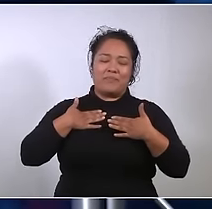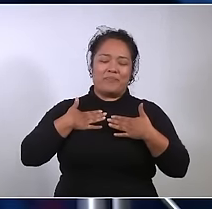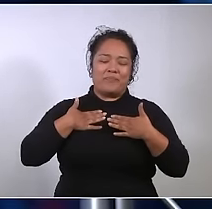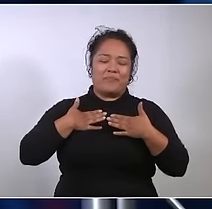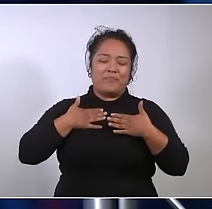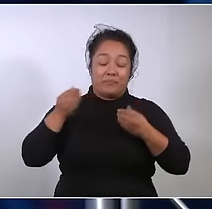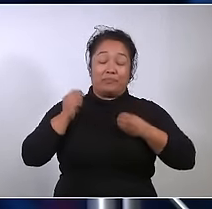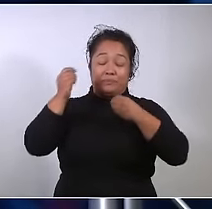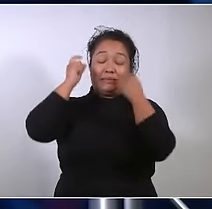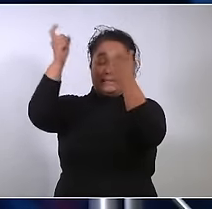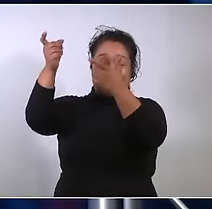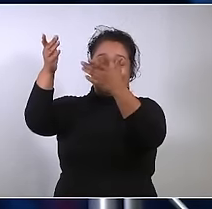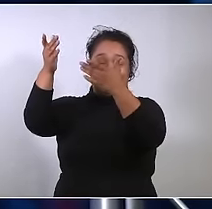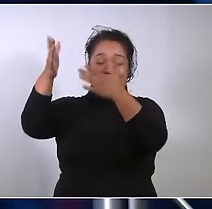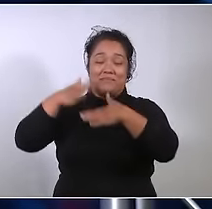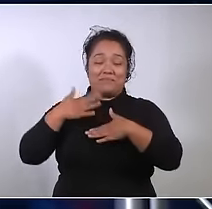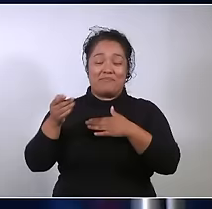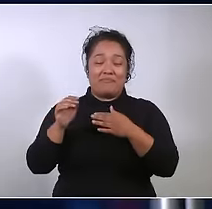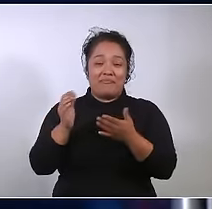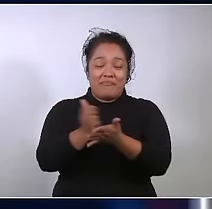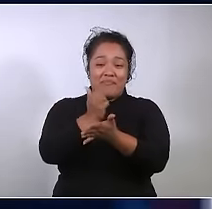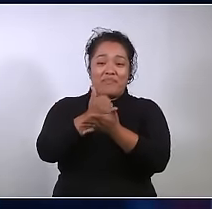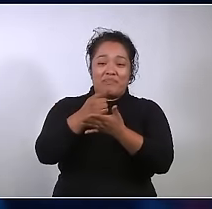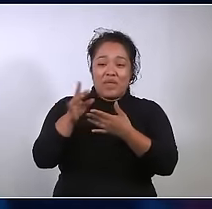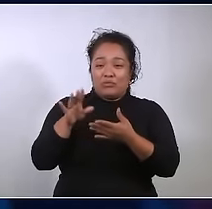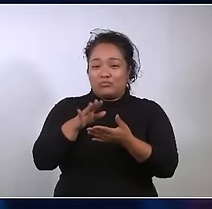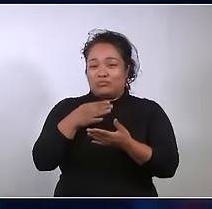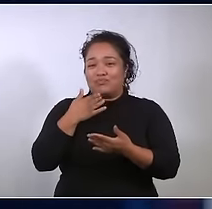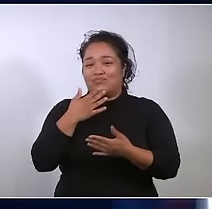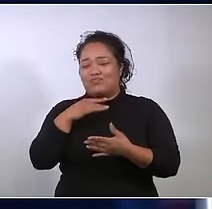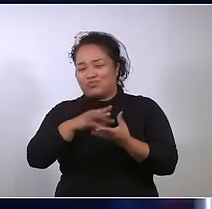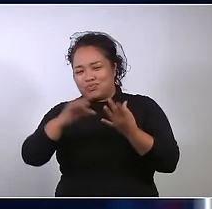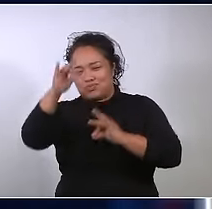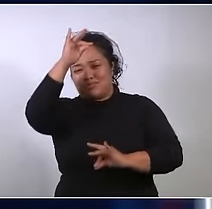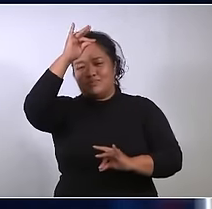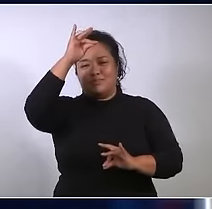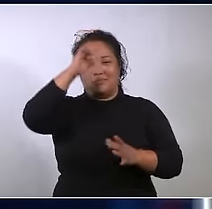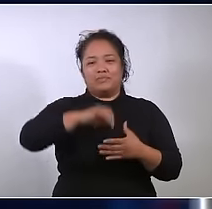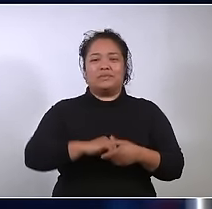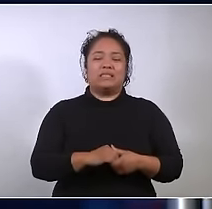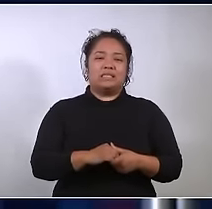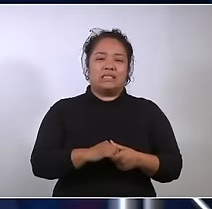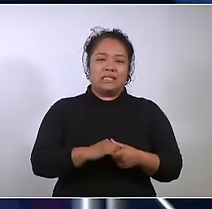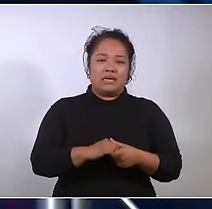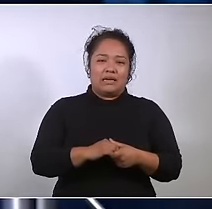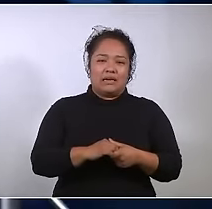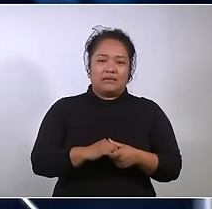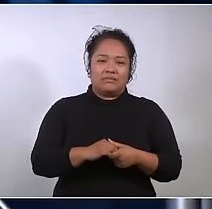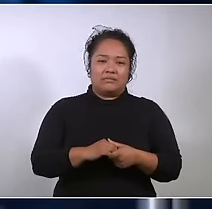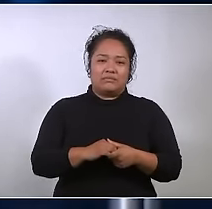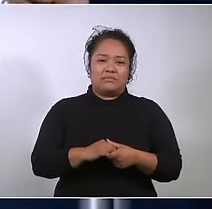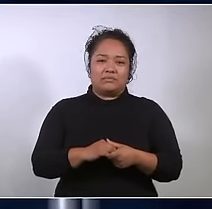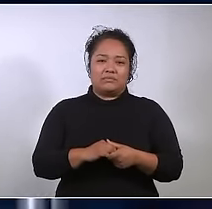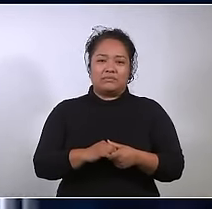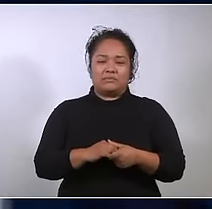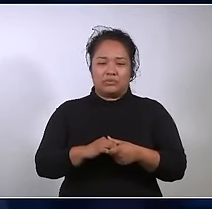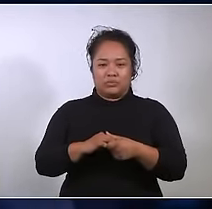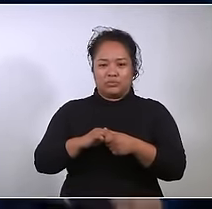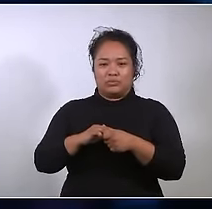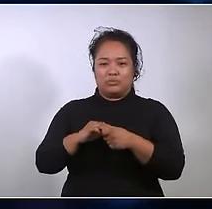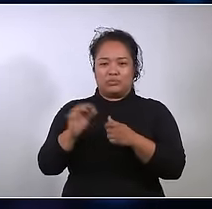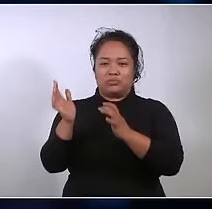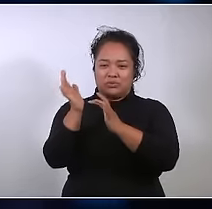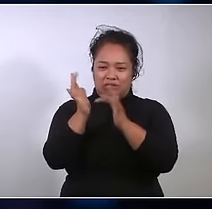mi ofrenda, as a sweet aroma, como una fragancia dulce, unto your throne, delante oh God, de tu trono, Dios.